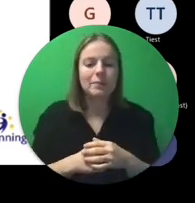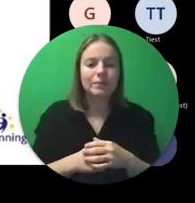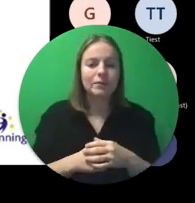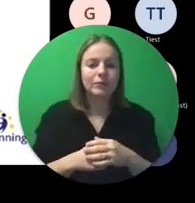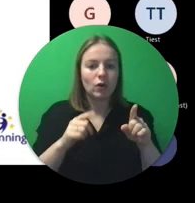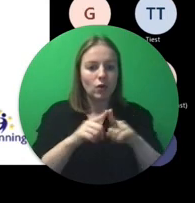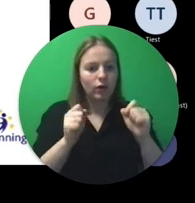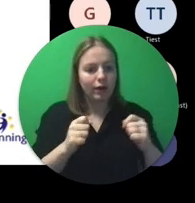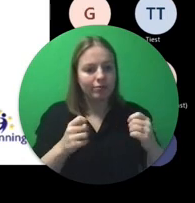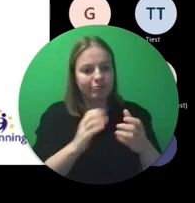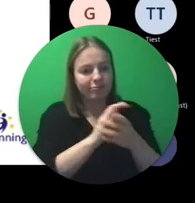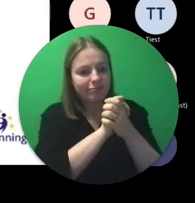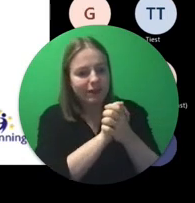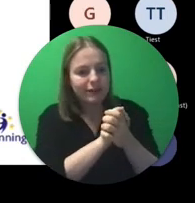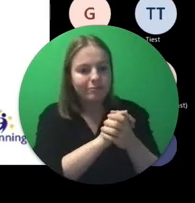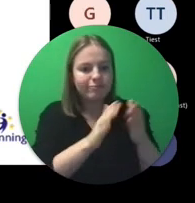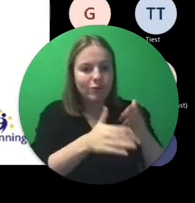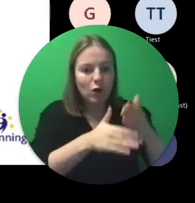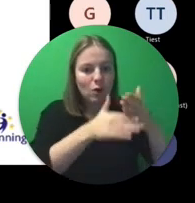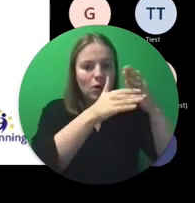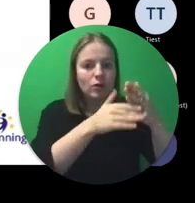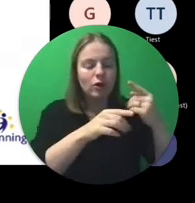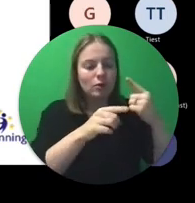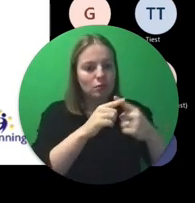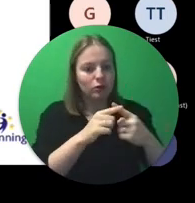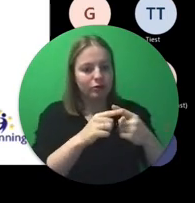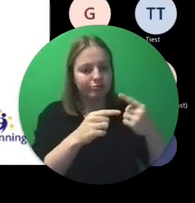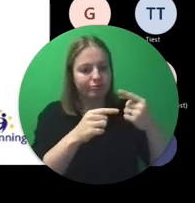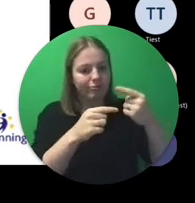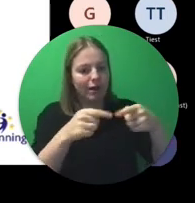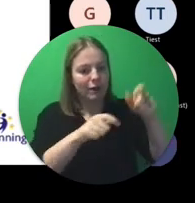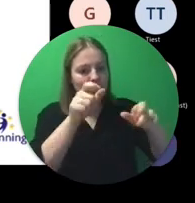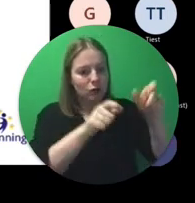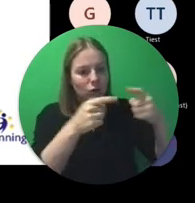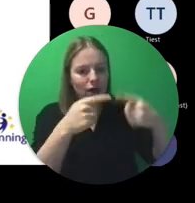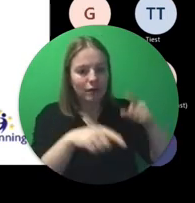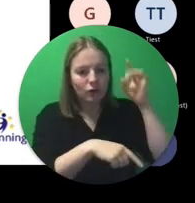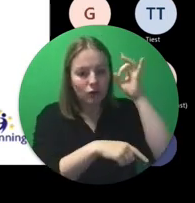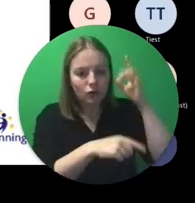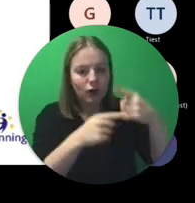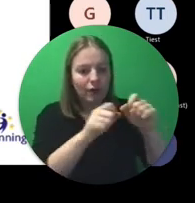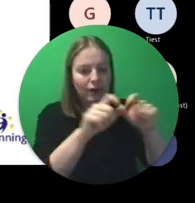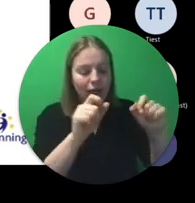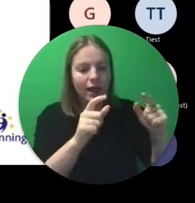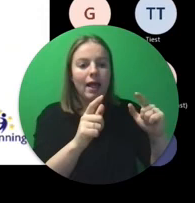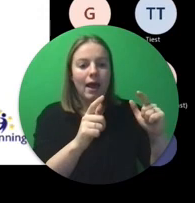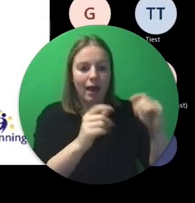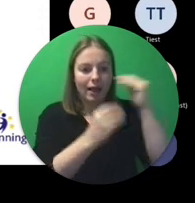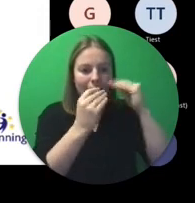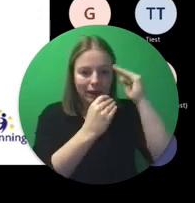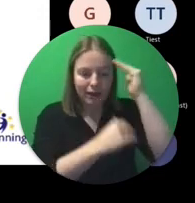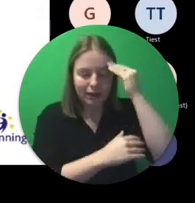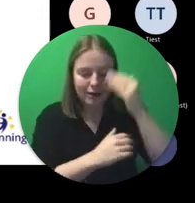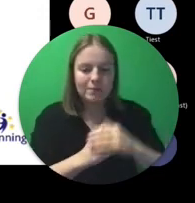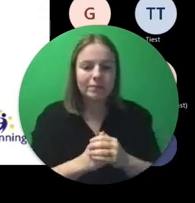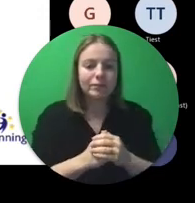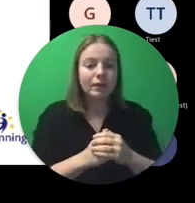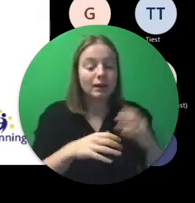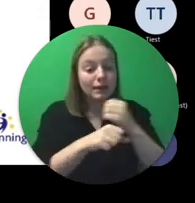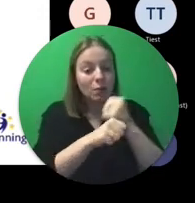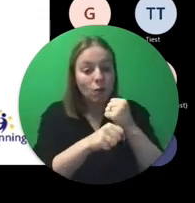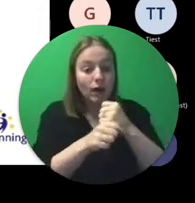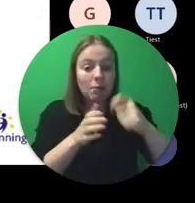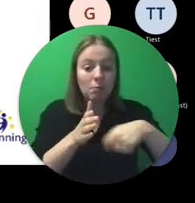to foster friendship and understanding between people from different countries and cultures. By working together on projects,